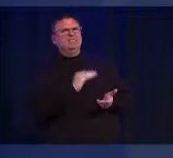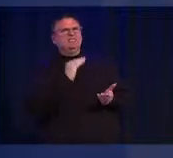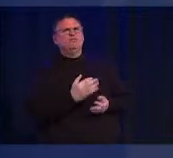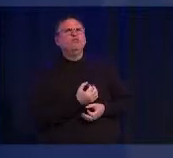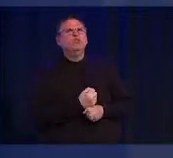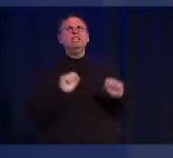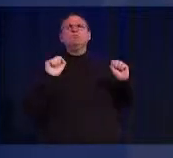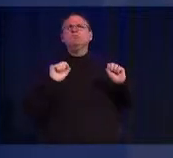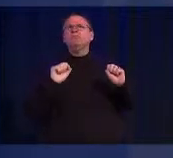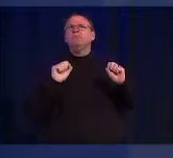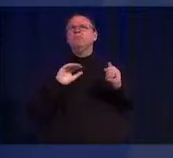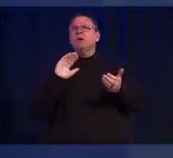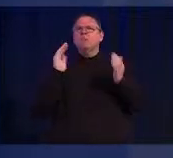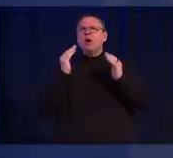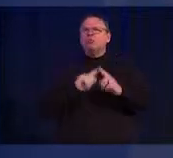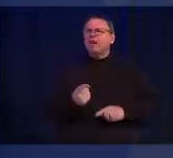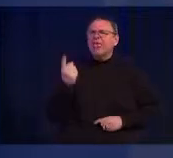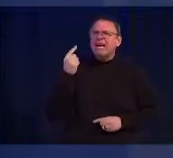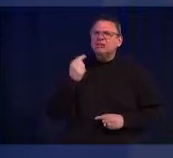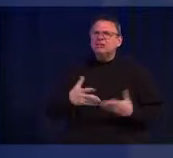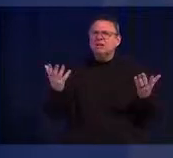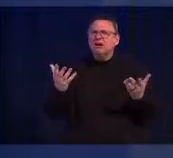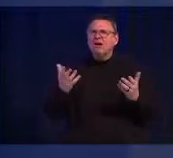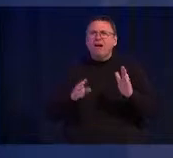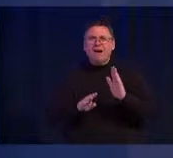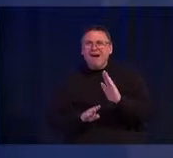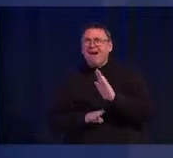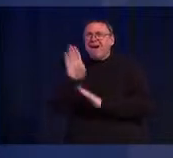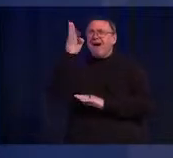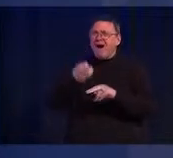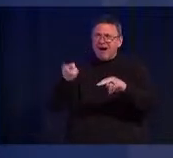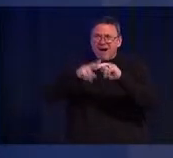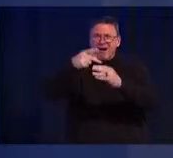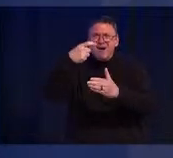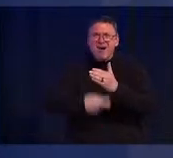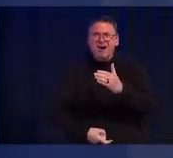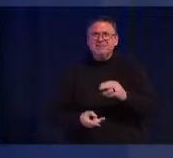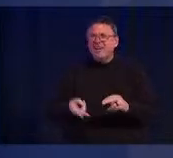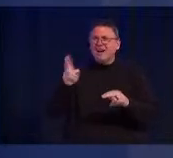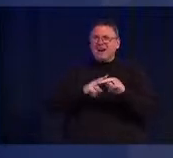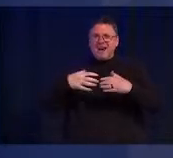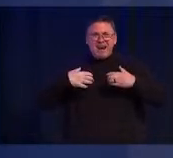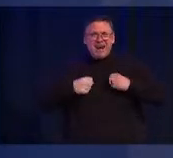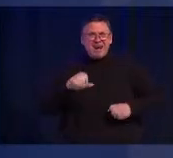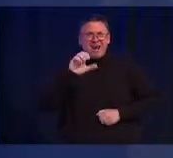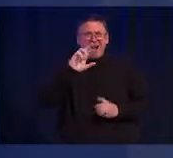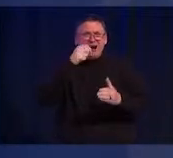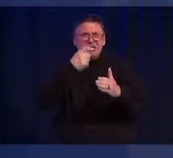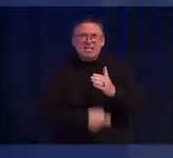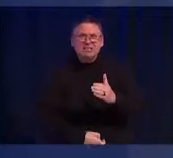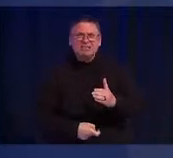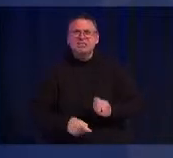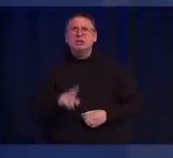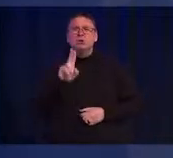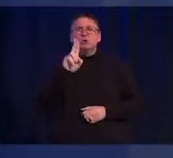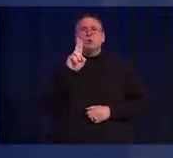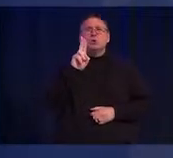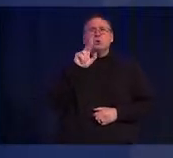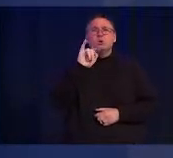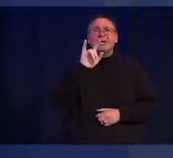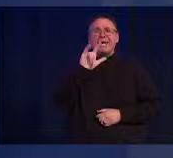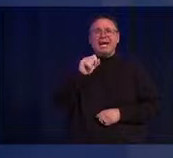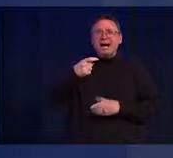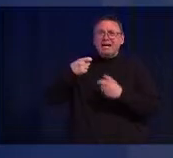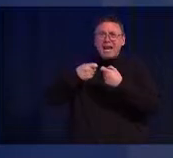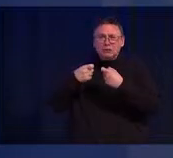And why are your utility costs skyrocketing along with your health care costs and no one's doing anything about it? I will address those core issues,